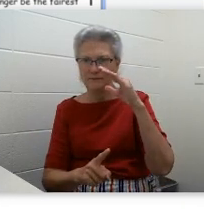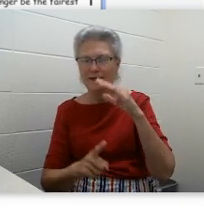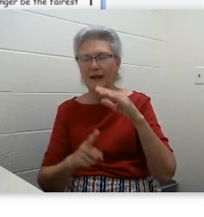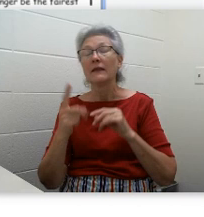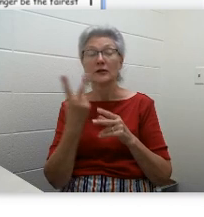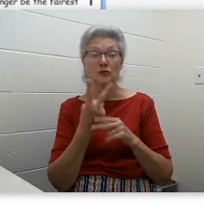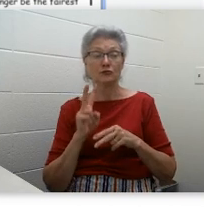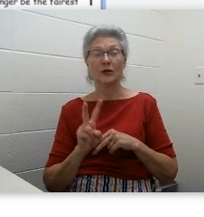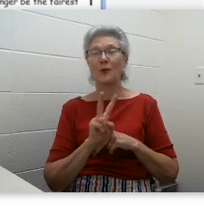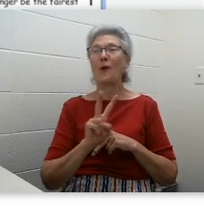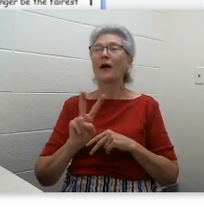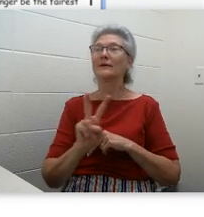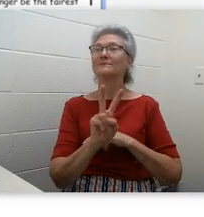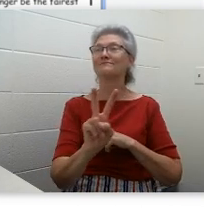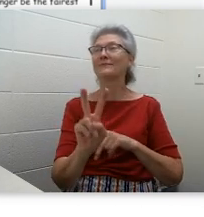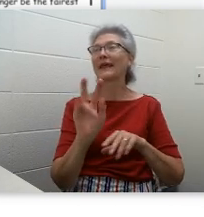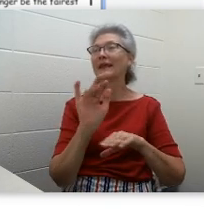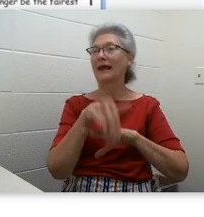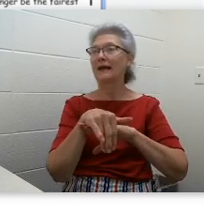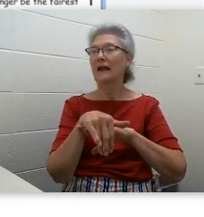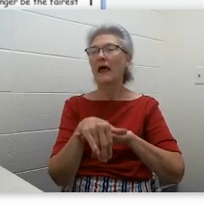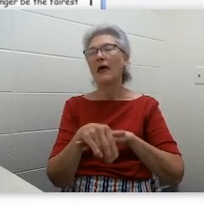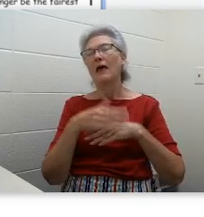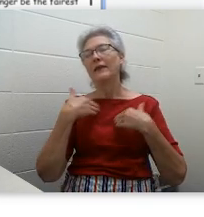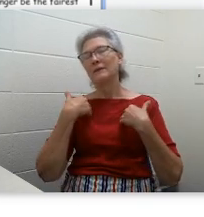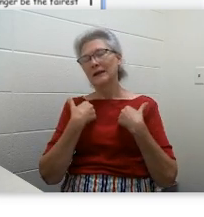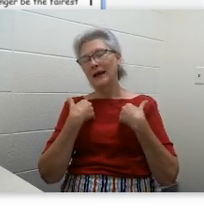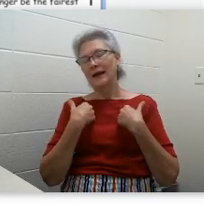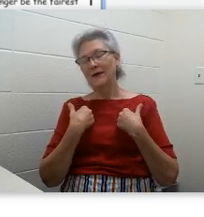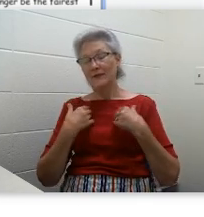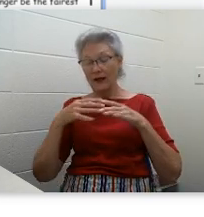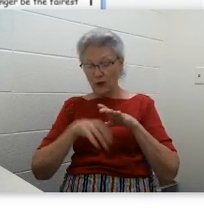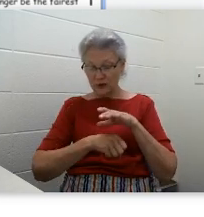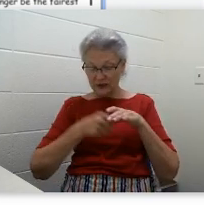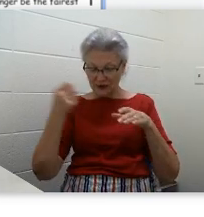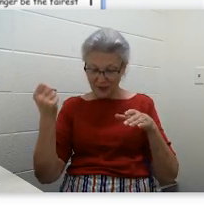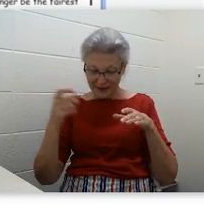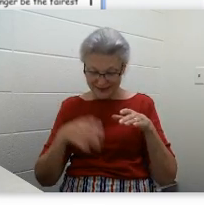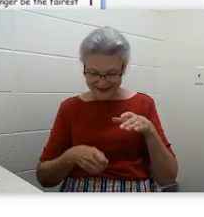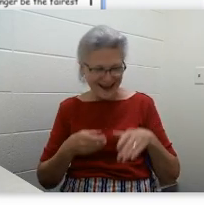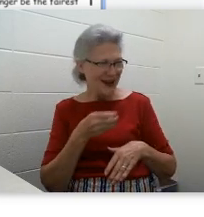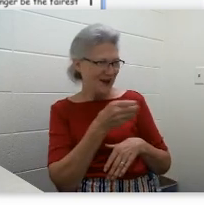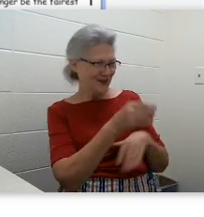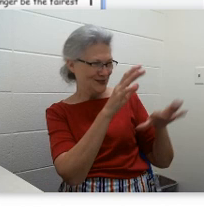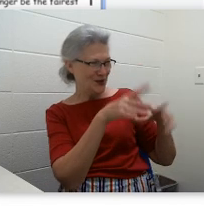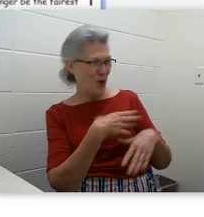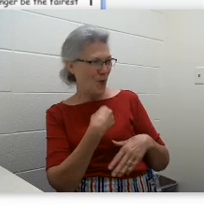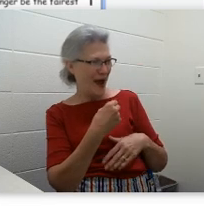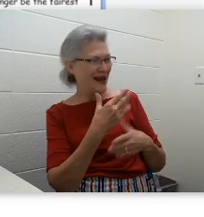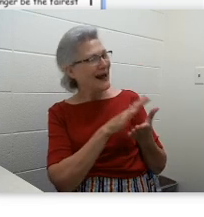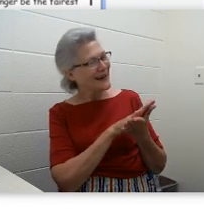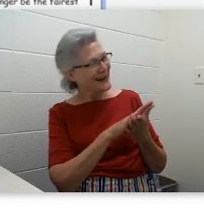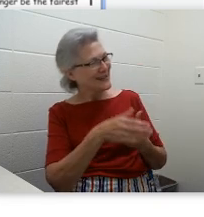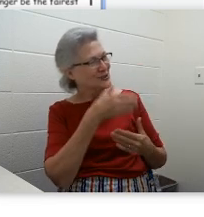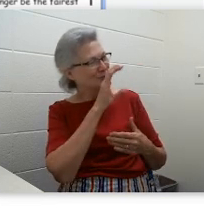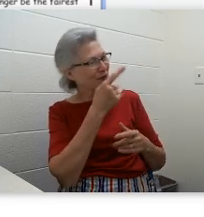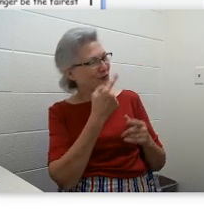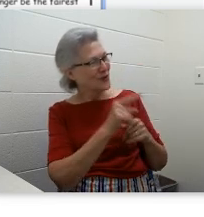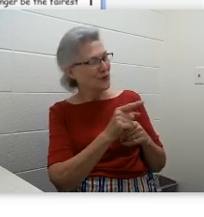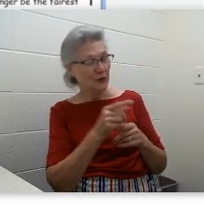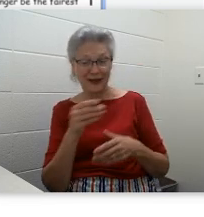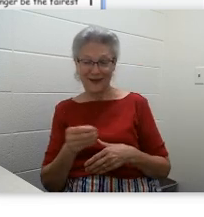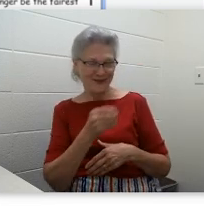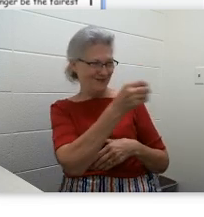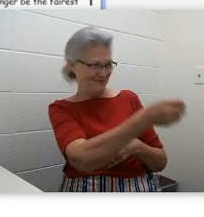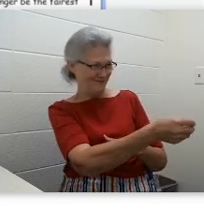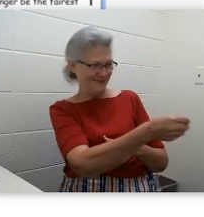inside their basket. "Here you go, Snow White, a nice drink for you," the queen said as she handed Snow White a small bottle filled with a